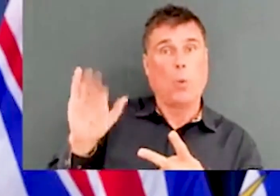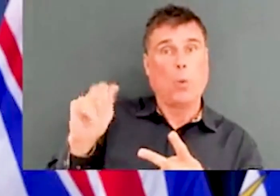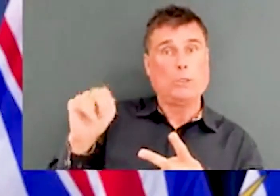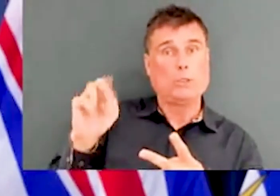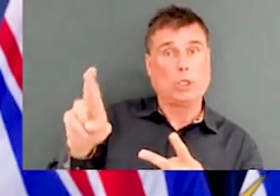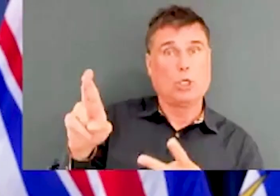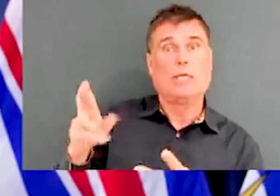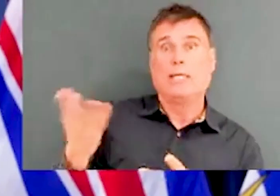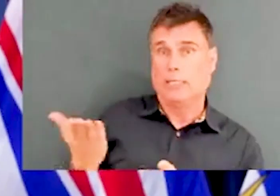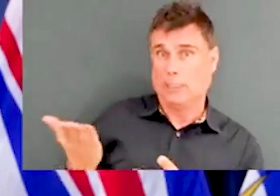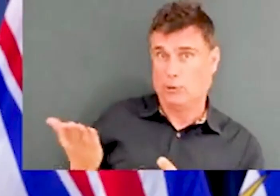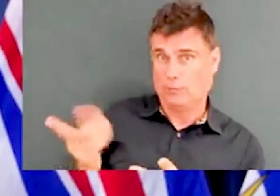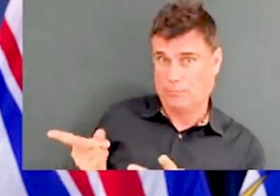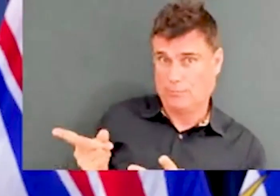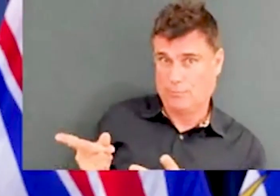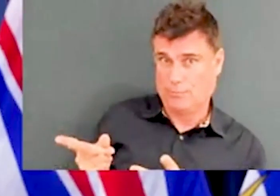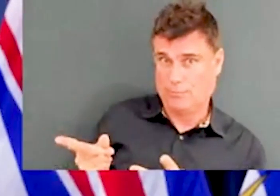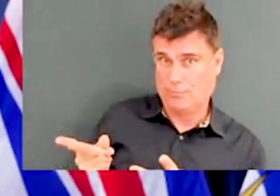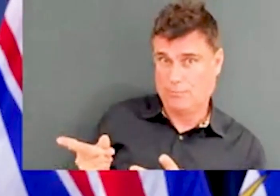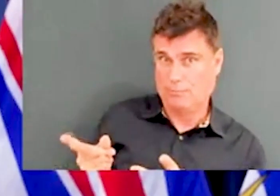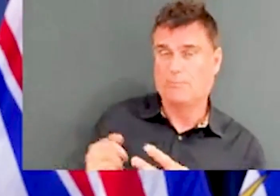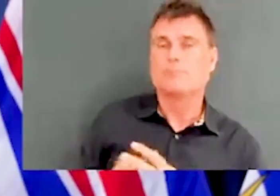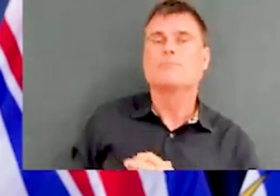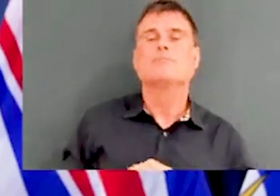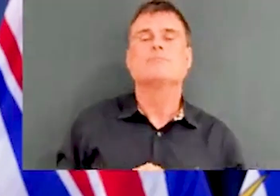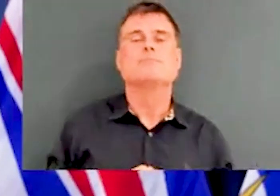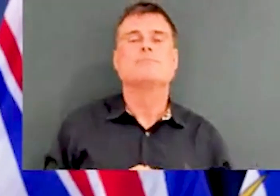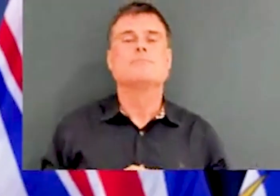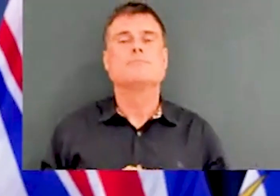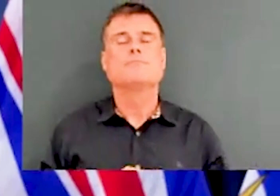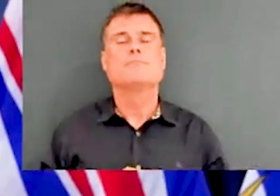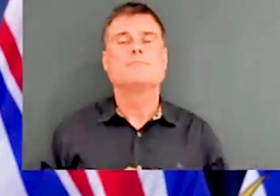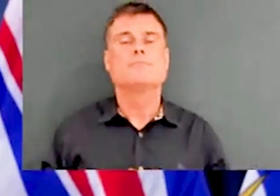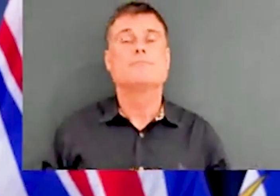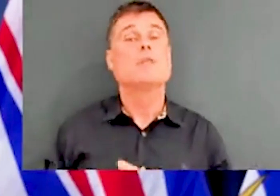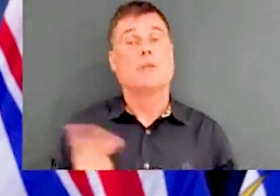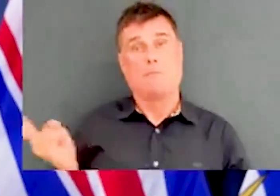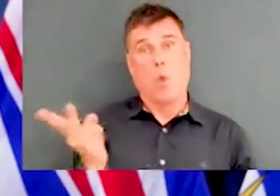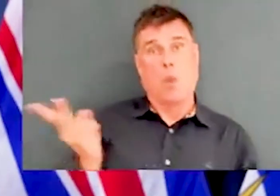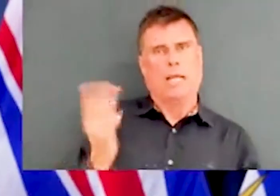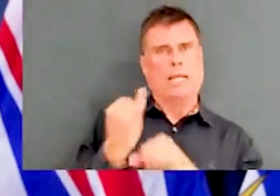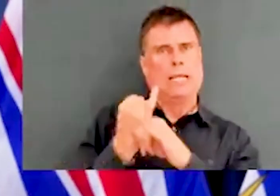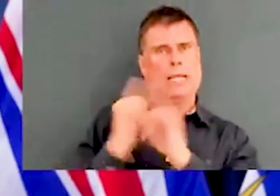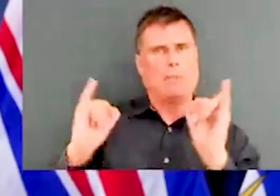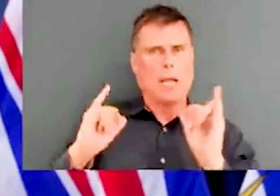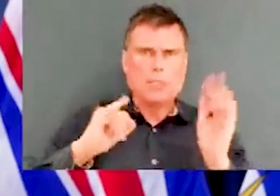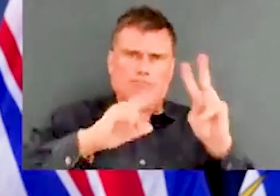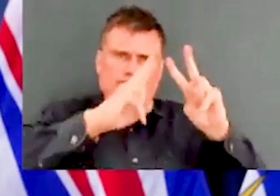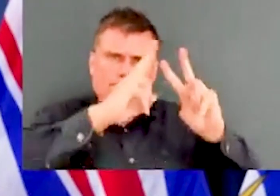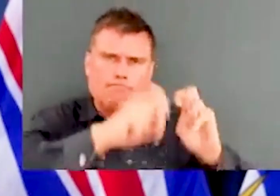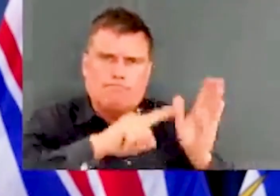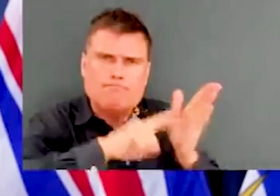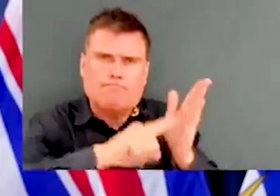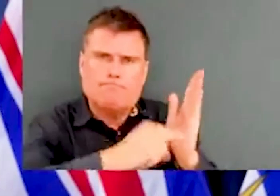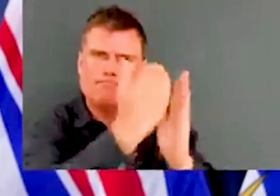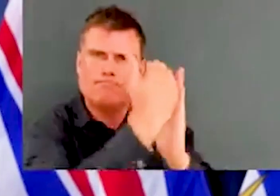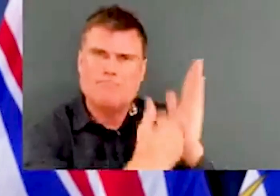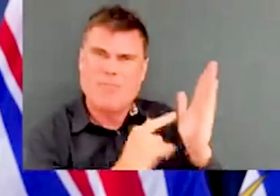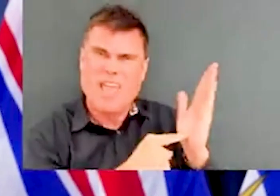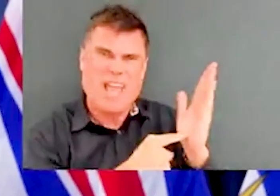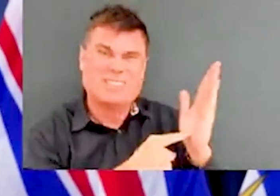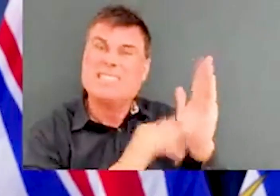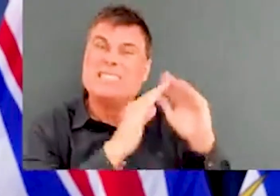BC's outdated royalty system is broken and does not contribute to government and societal